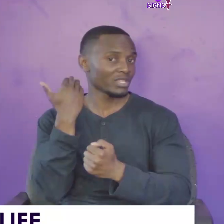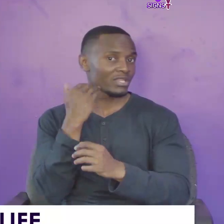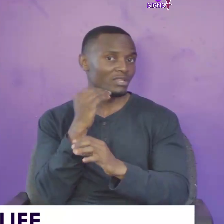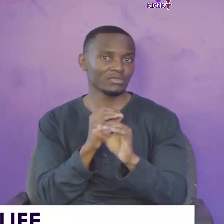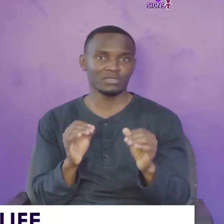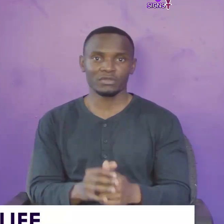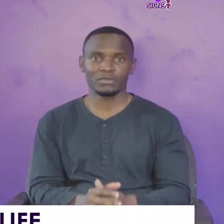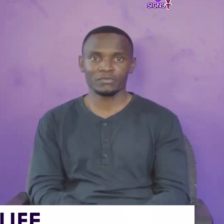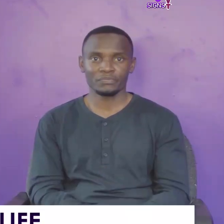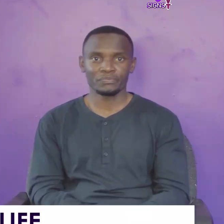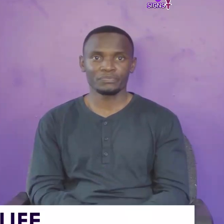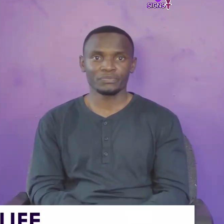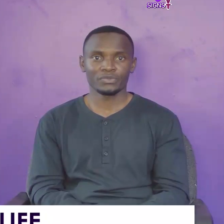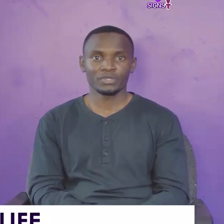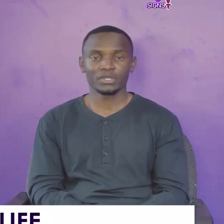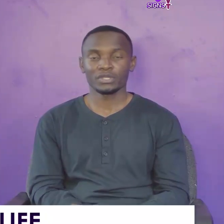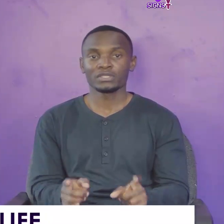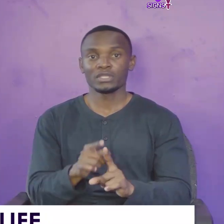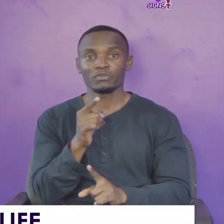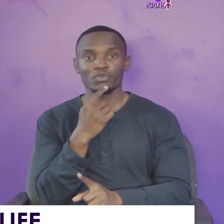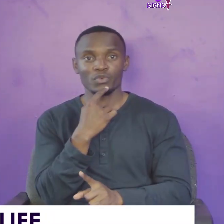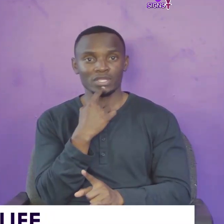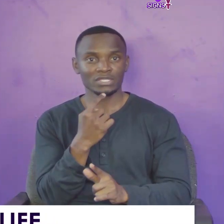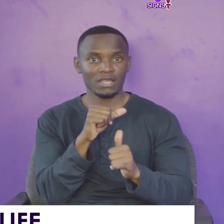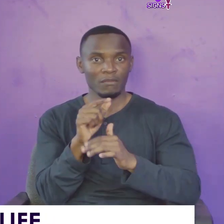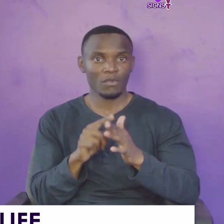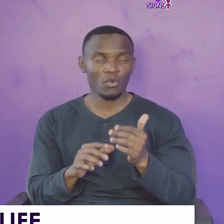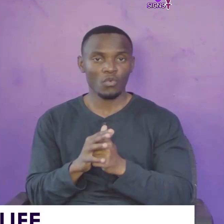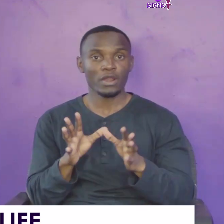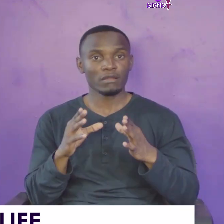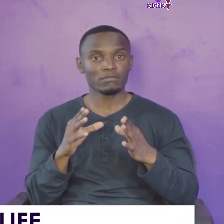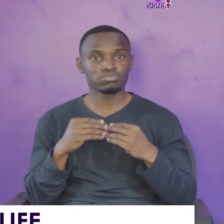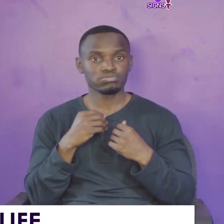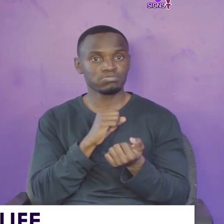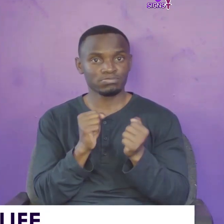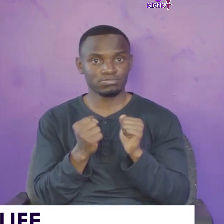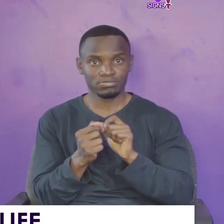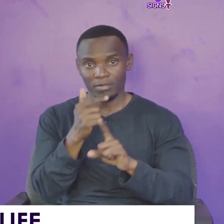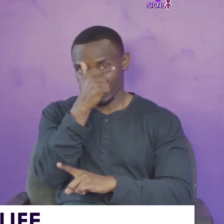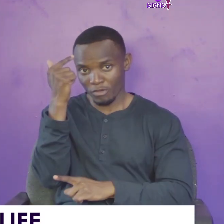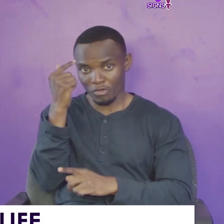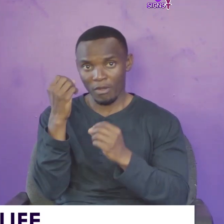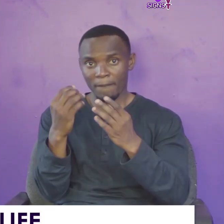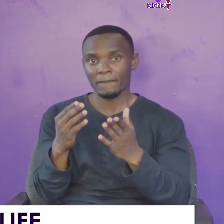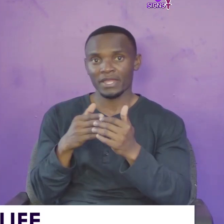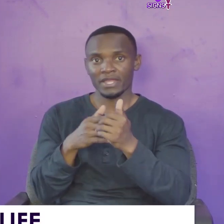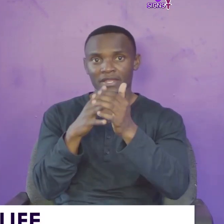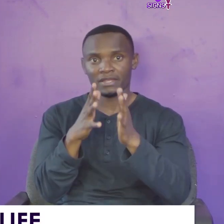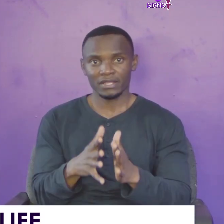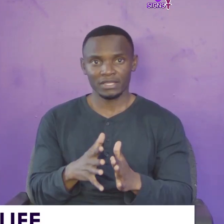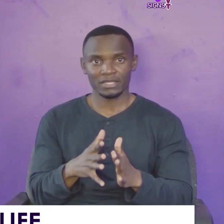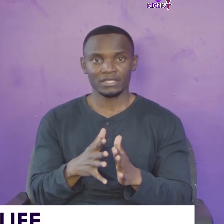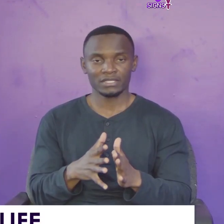You are almost touching on the point on adaptability, because many of the leaders, whether that is in the